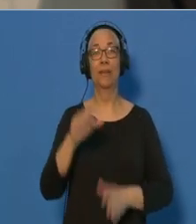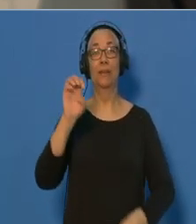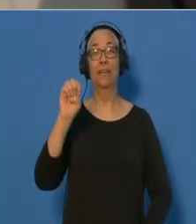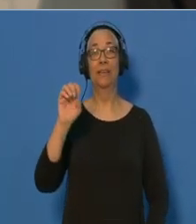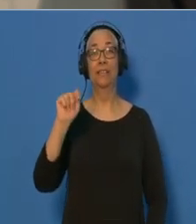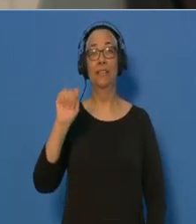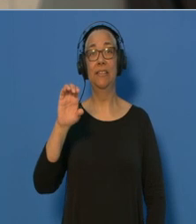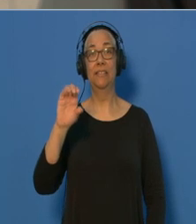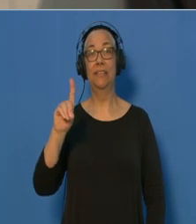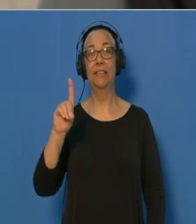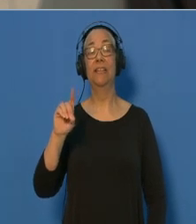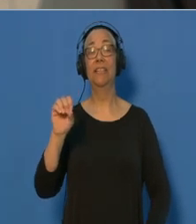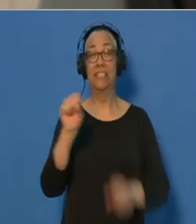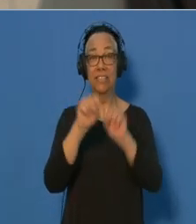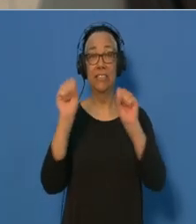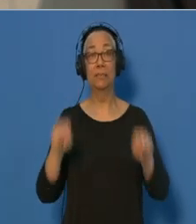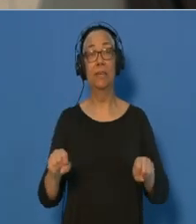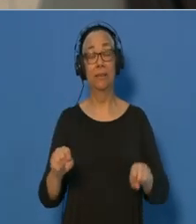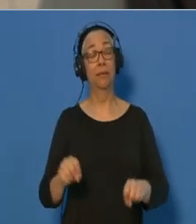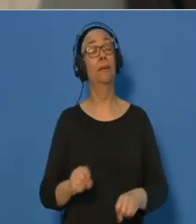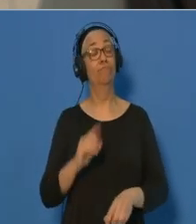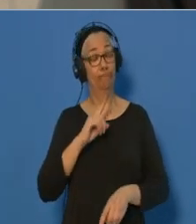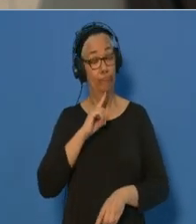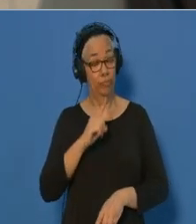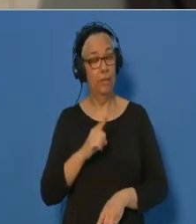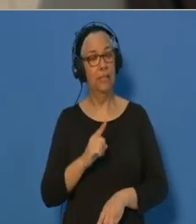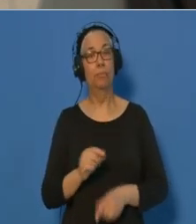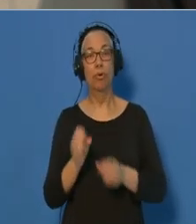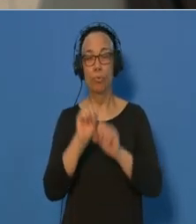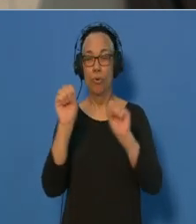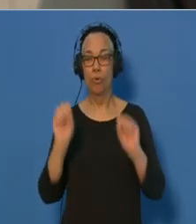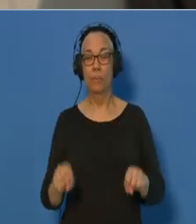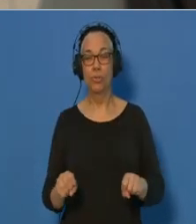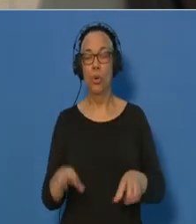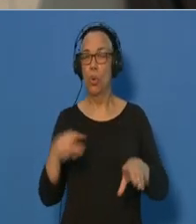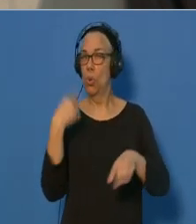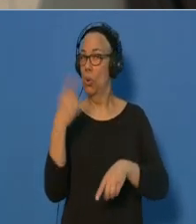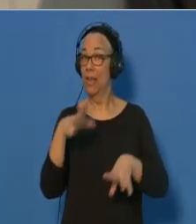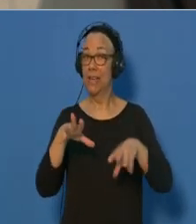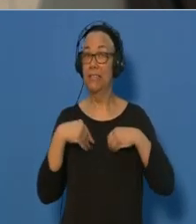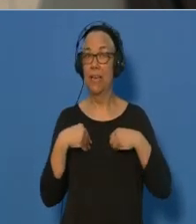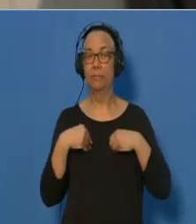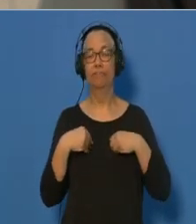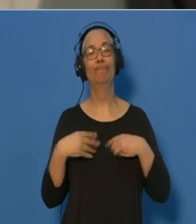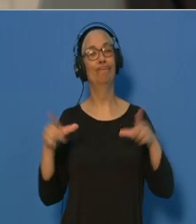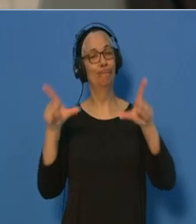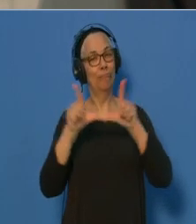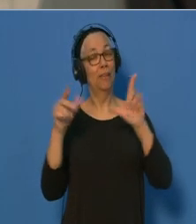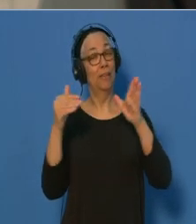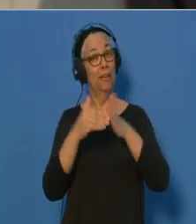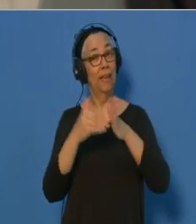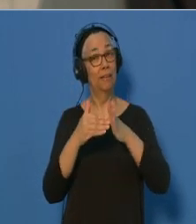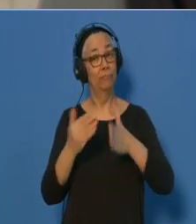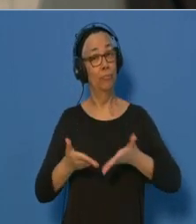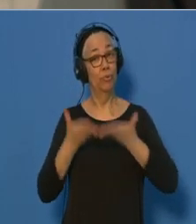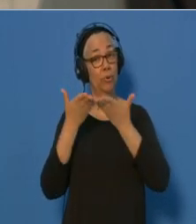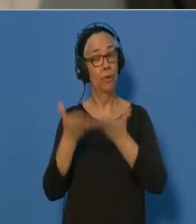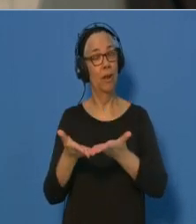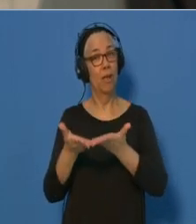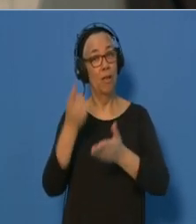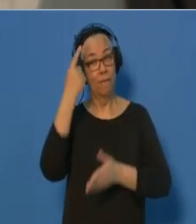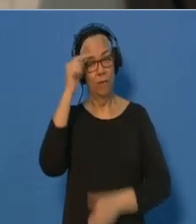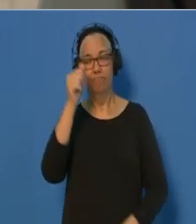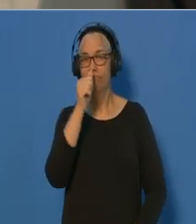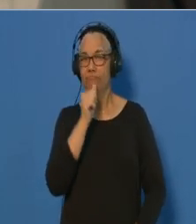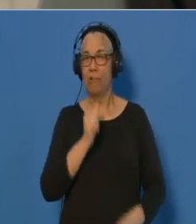ETCD system is being programmed to only accept relicense submissions for private vehicles that have either